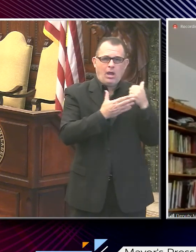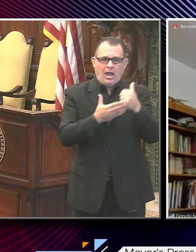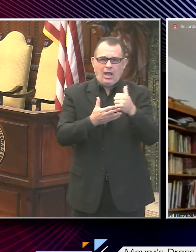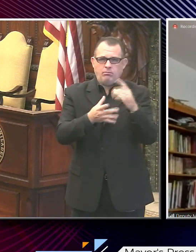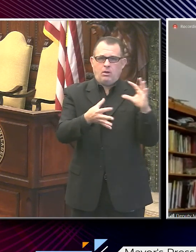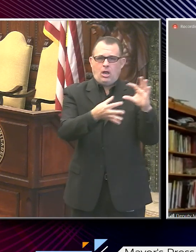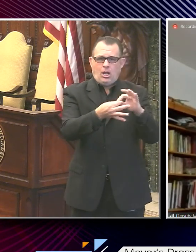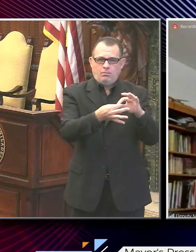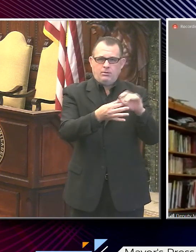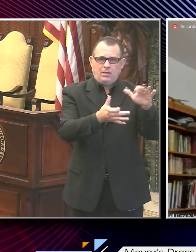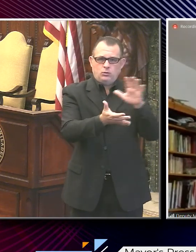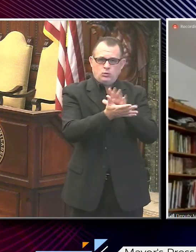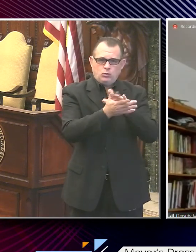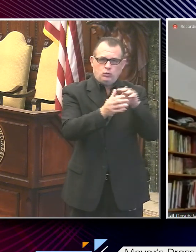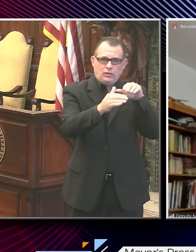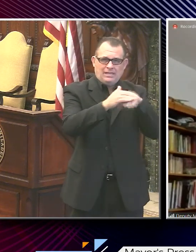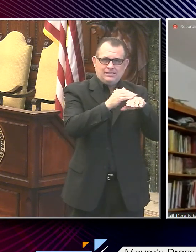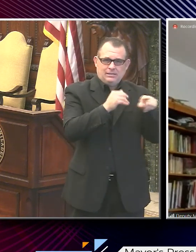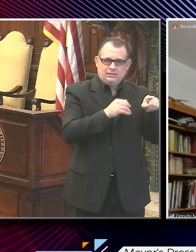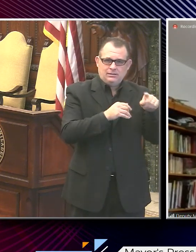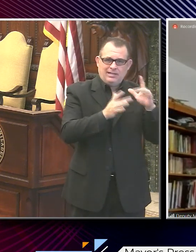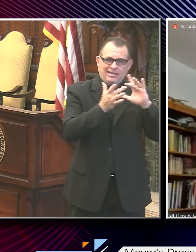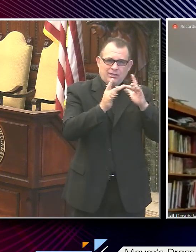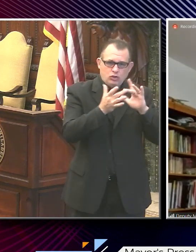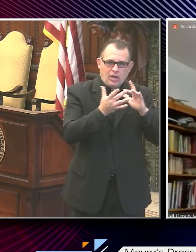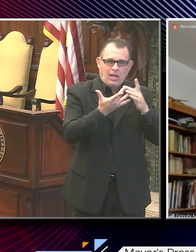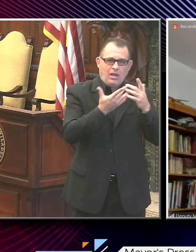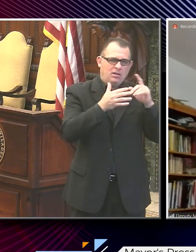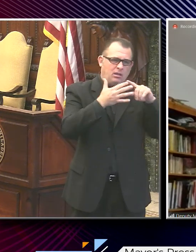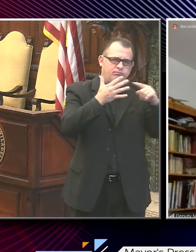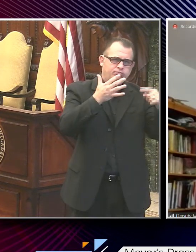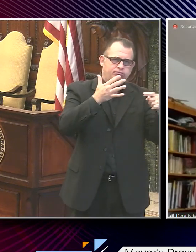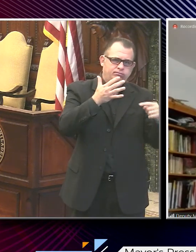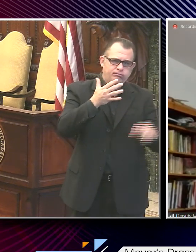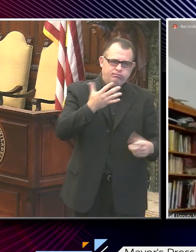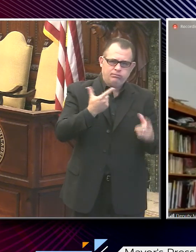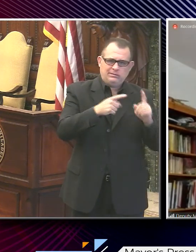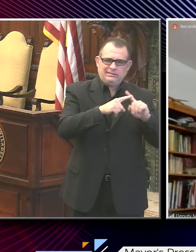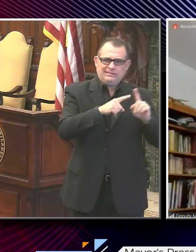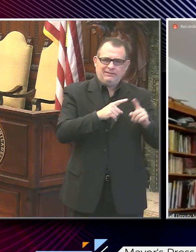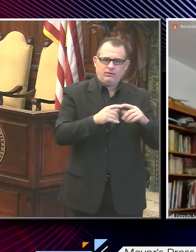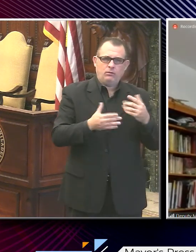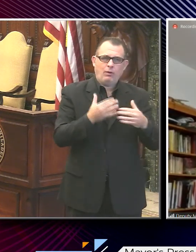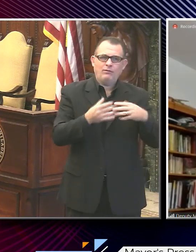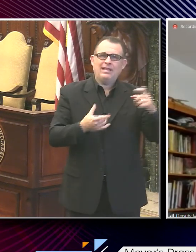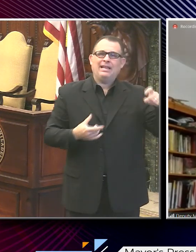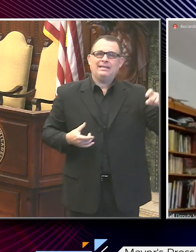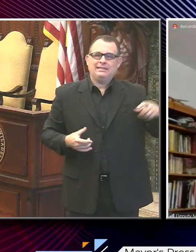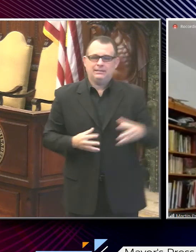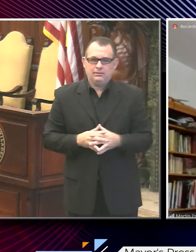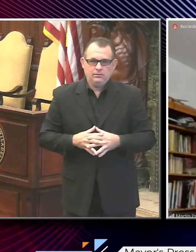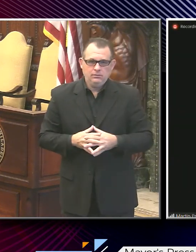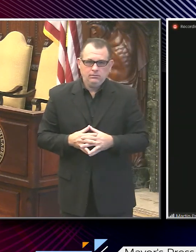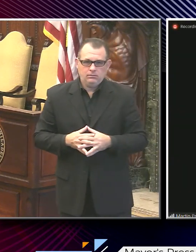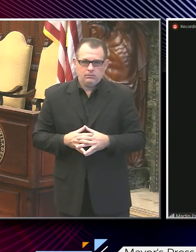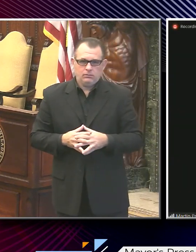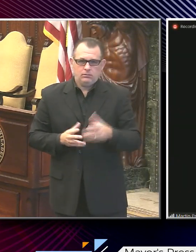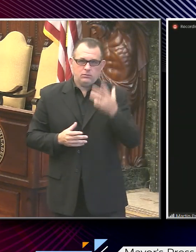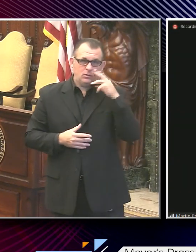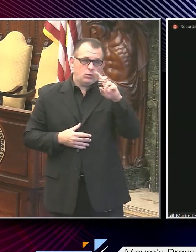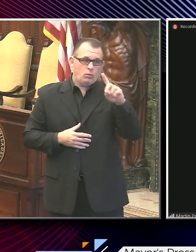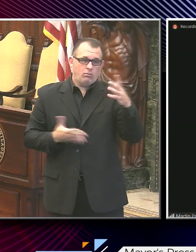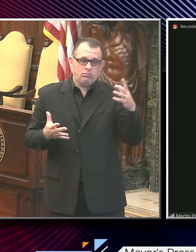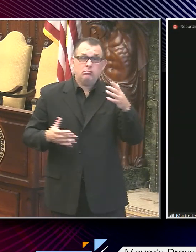in terms of access centers versus internet and various intermediaries who could help them with Wi-Fi. Okay. Thank you so